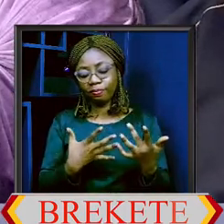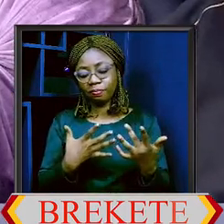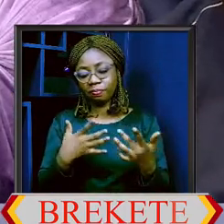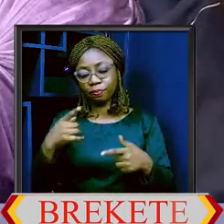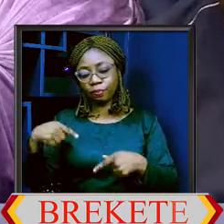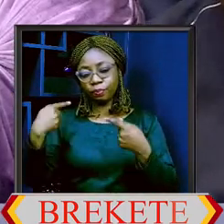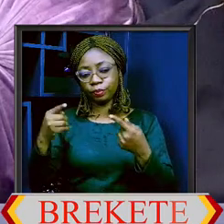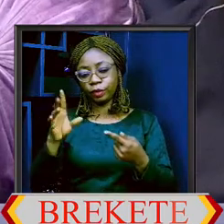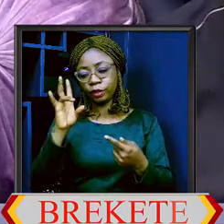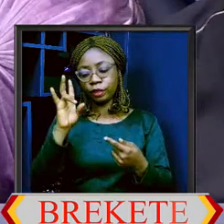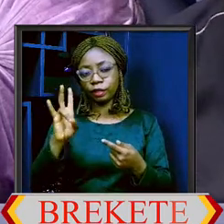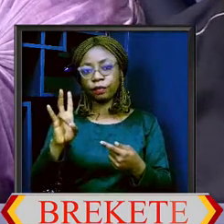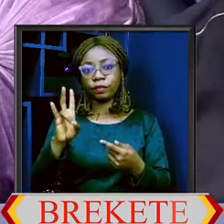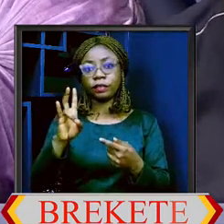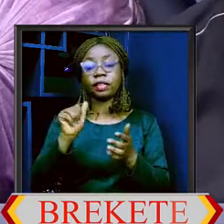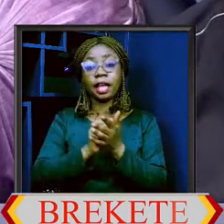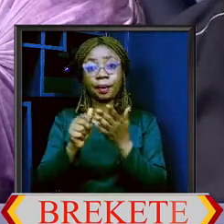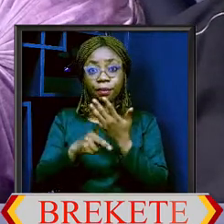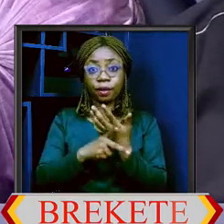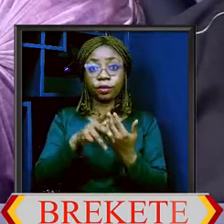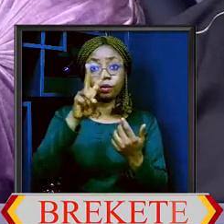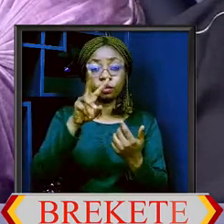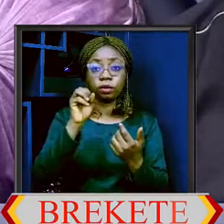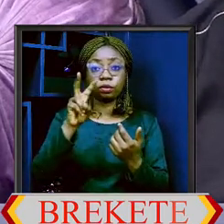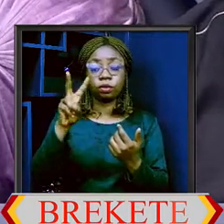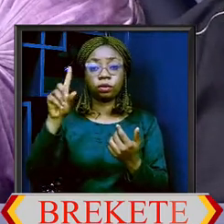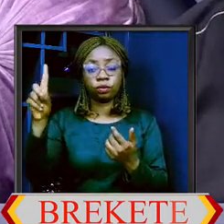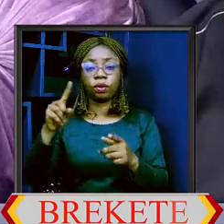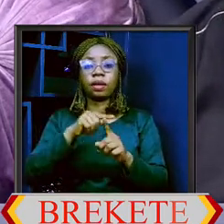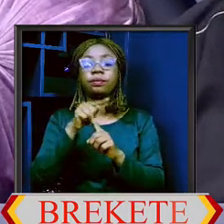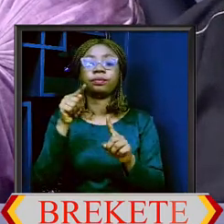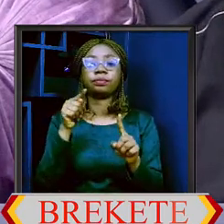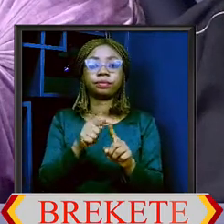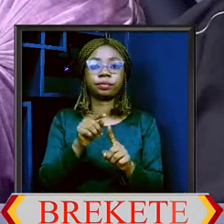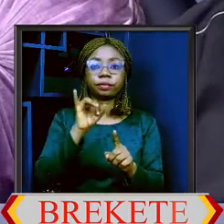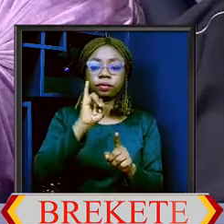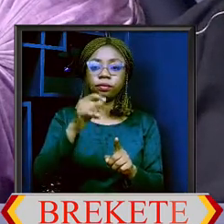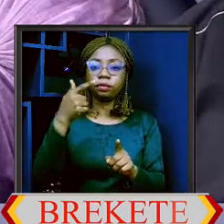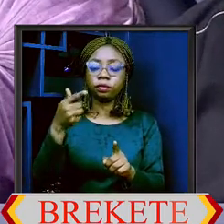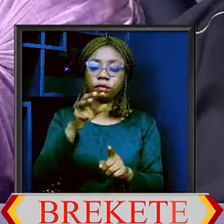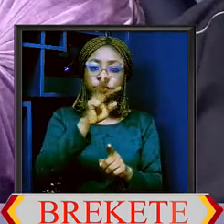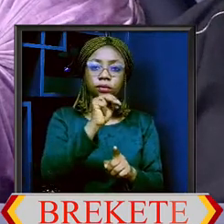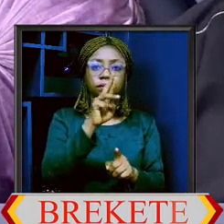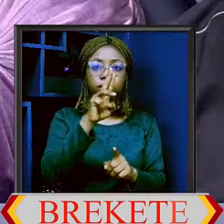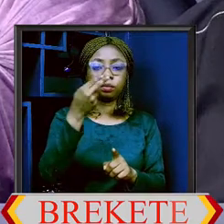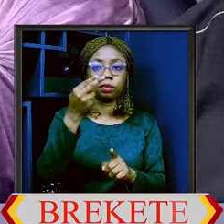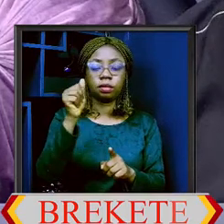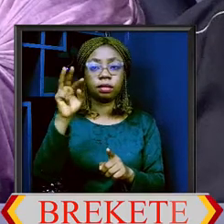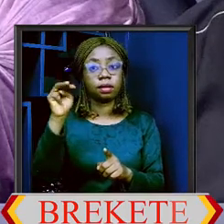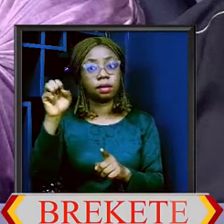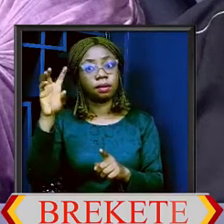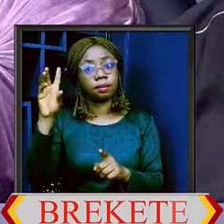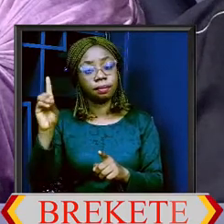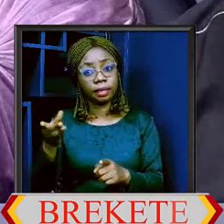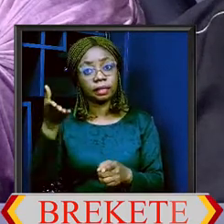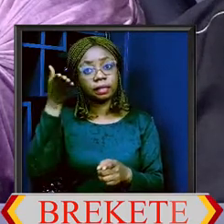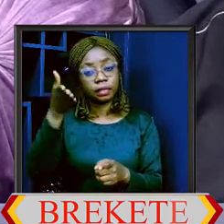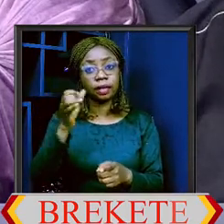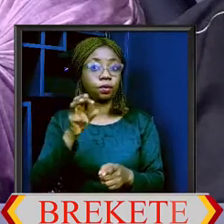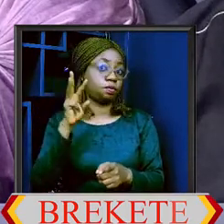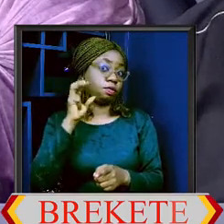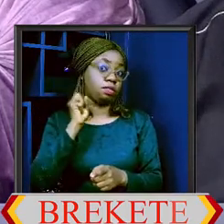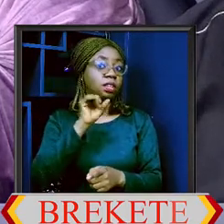7th of April 221 when H IG Muhammed adamu was still was in